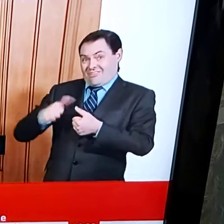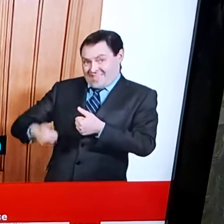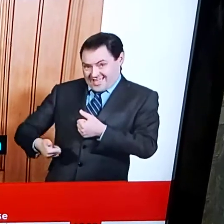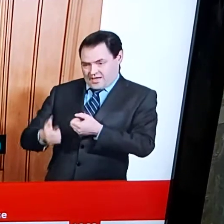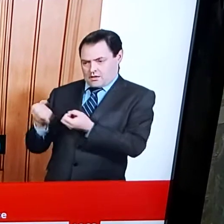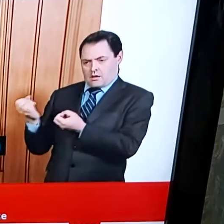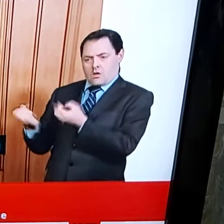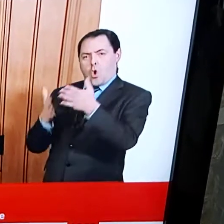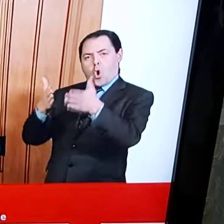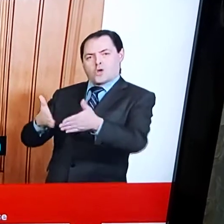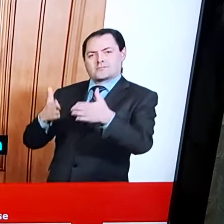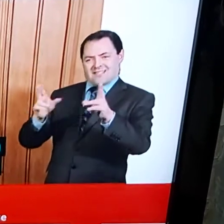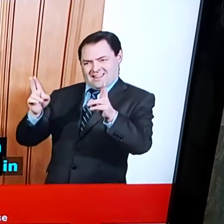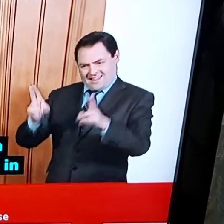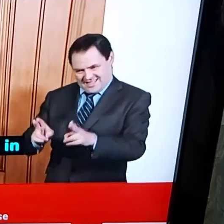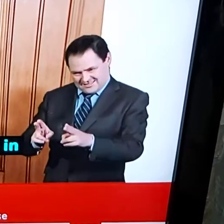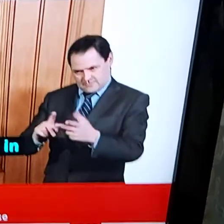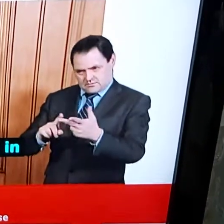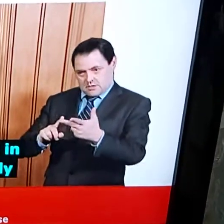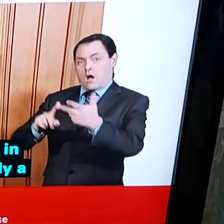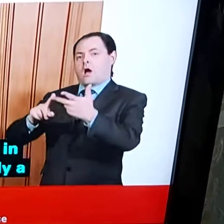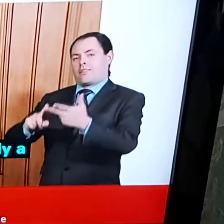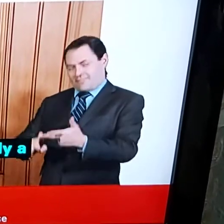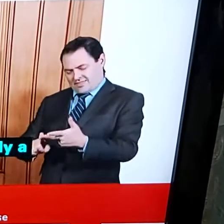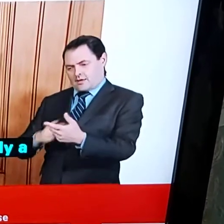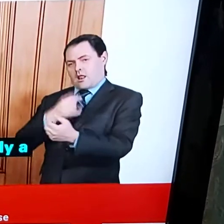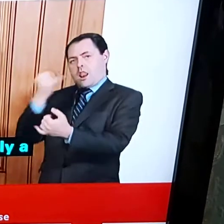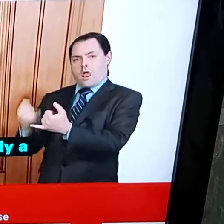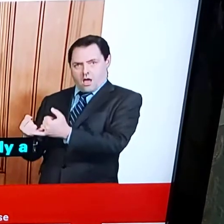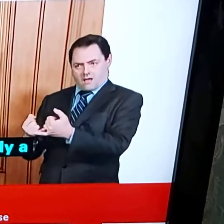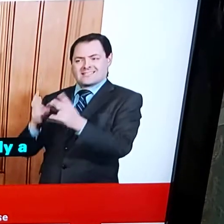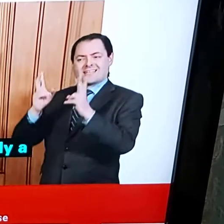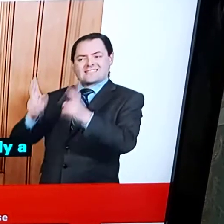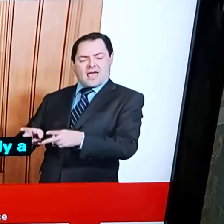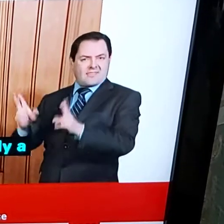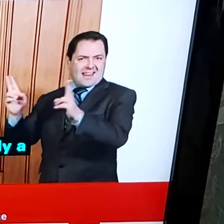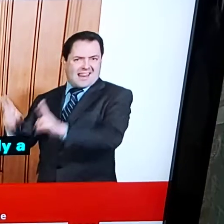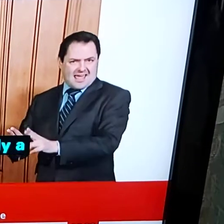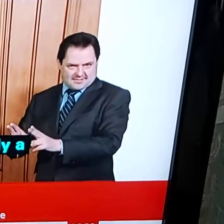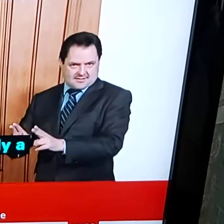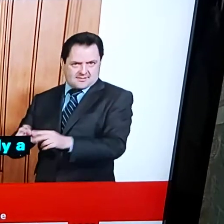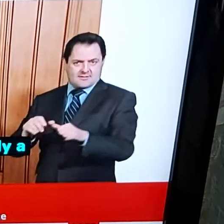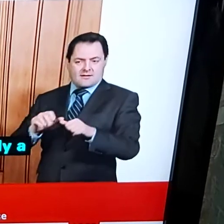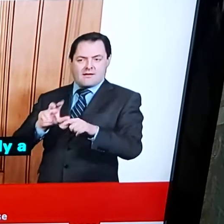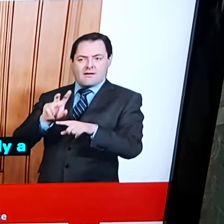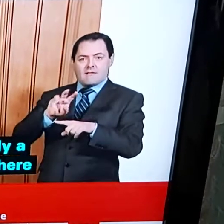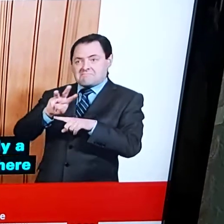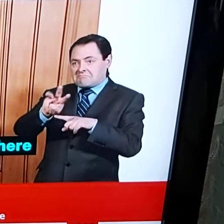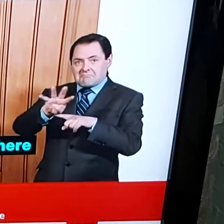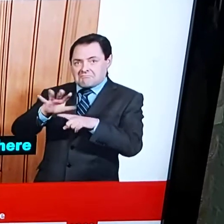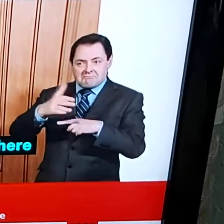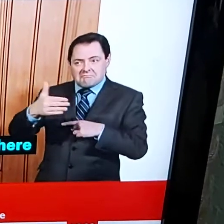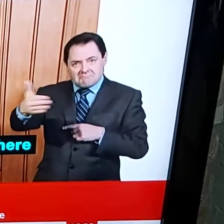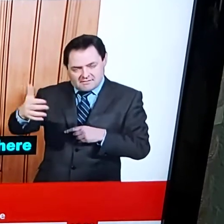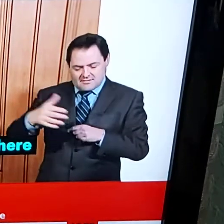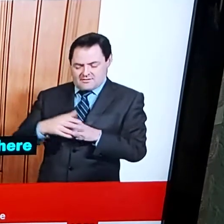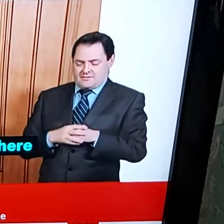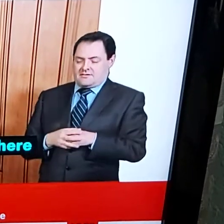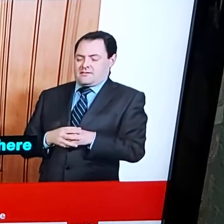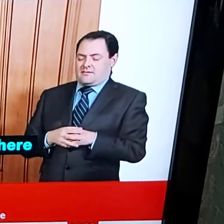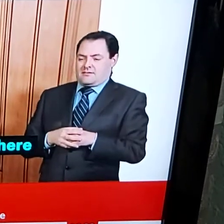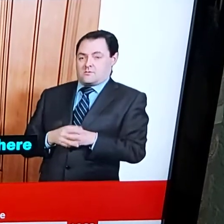in a reduction in deaths. So yes, there is reason to be hopeful that some of the changes